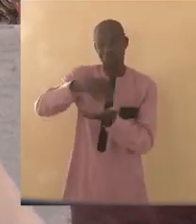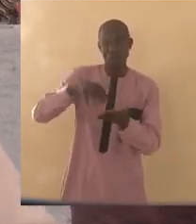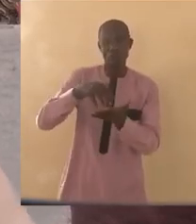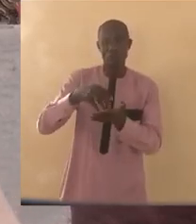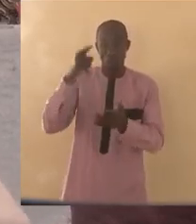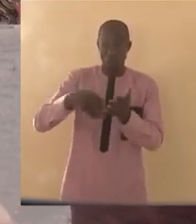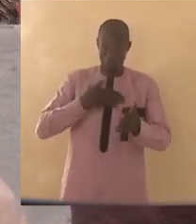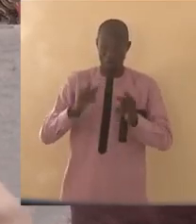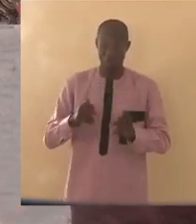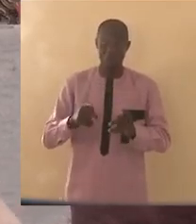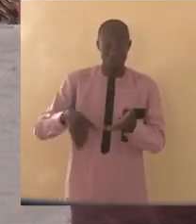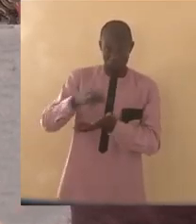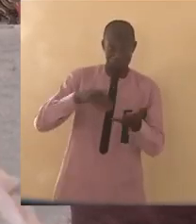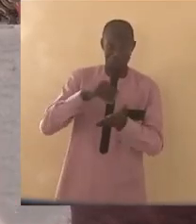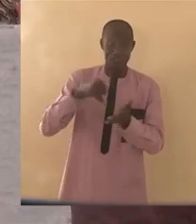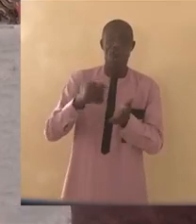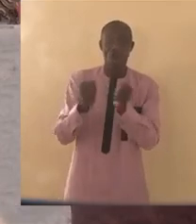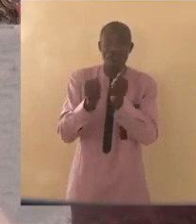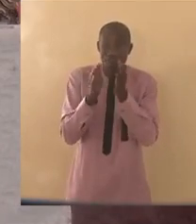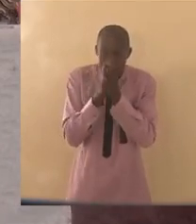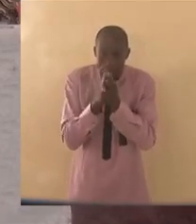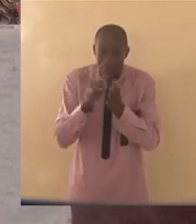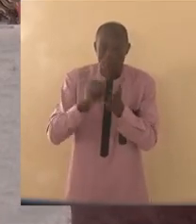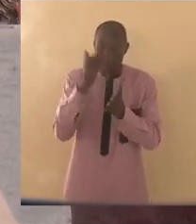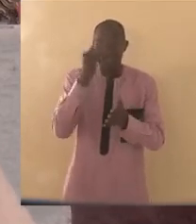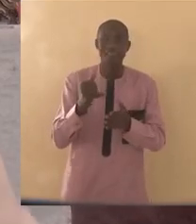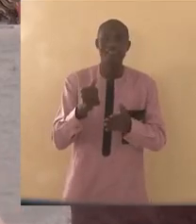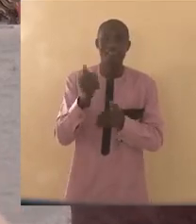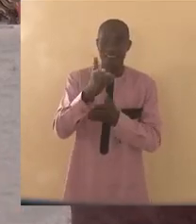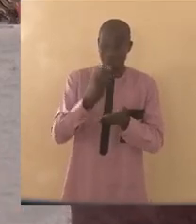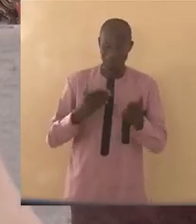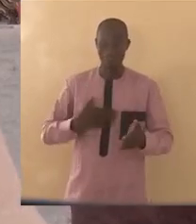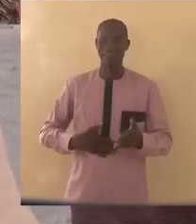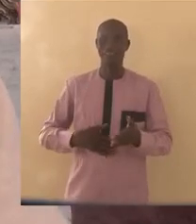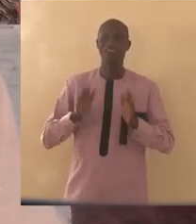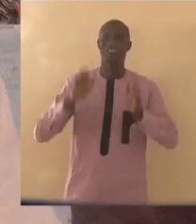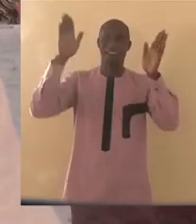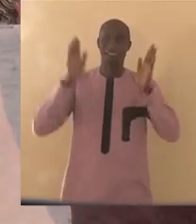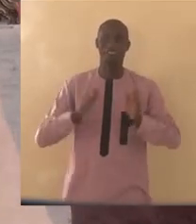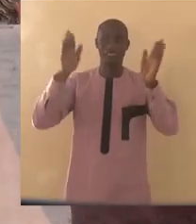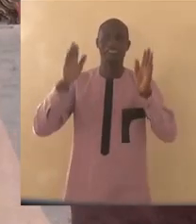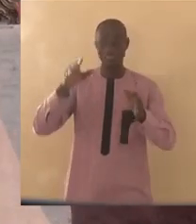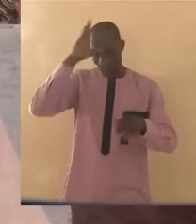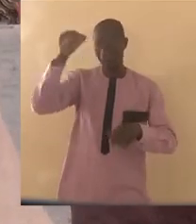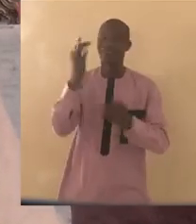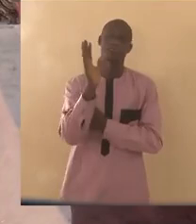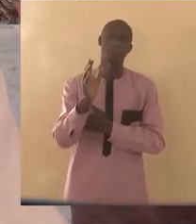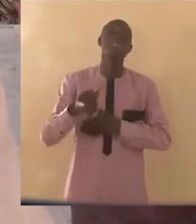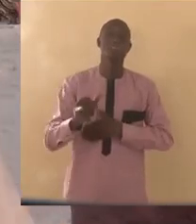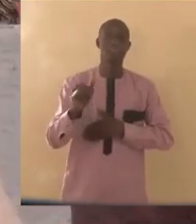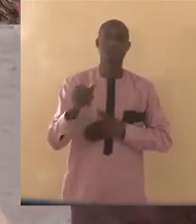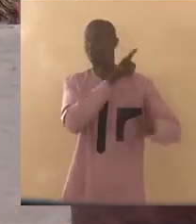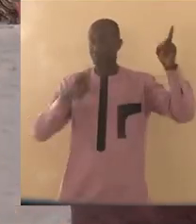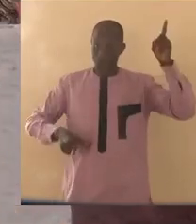Don't confuse that. And what my people are doing is confusing it with prayer, which is why anybody who does wonder is a man of God. And